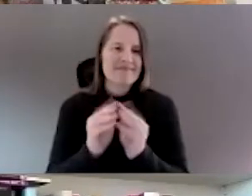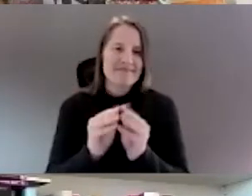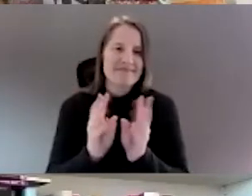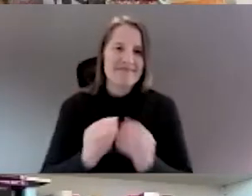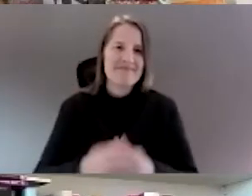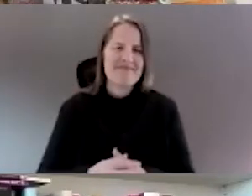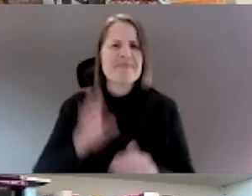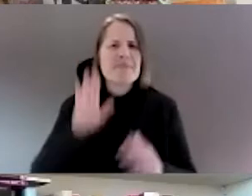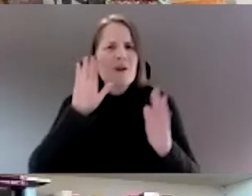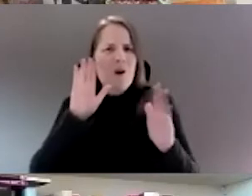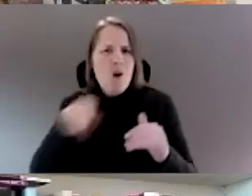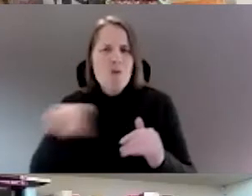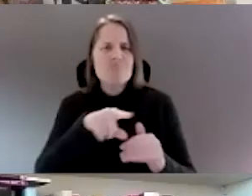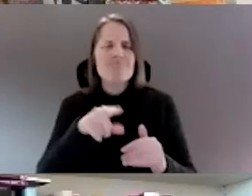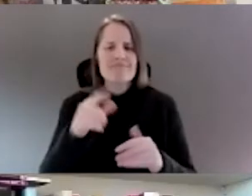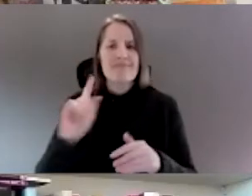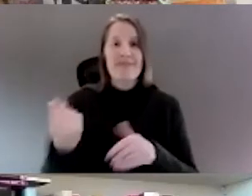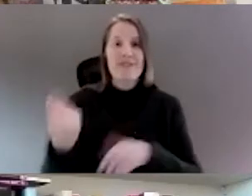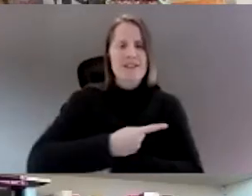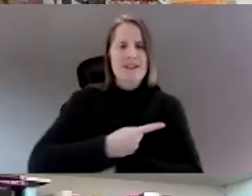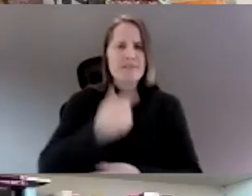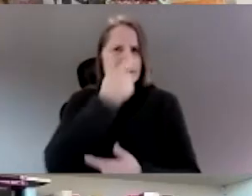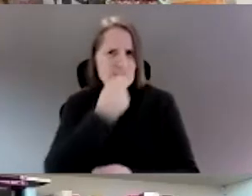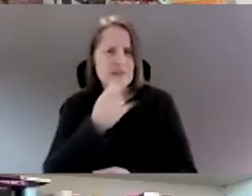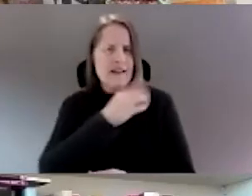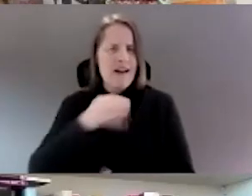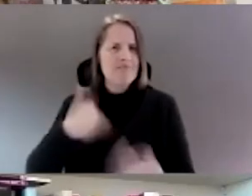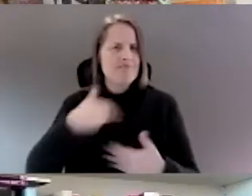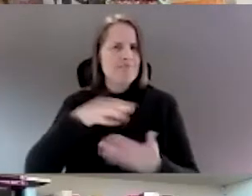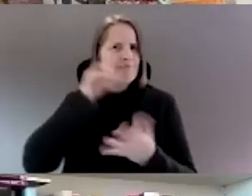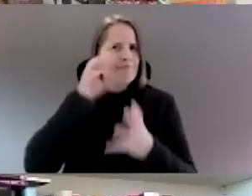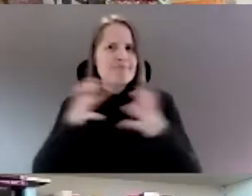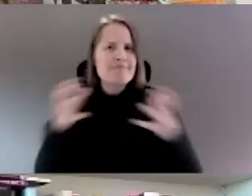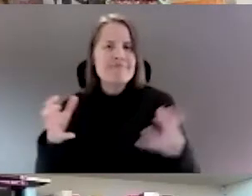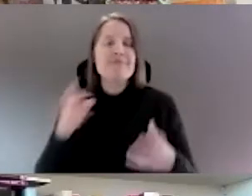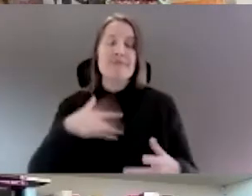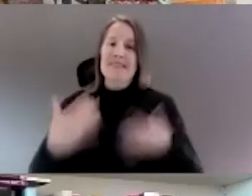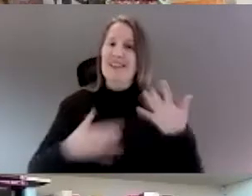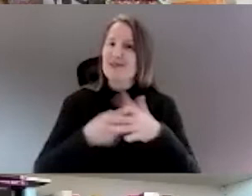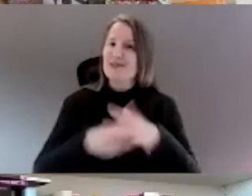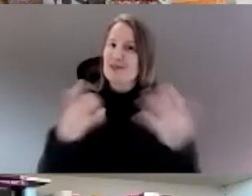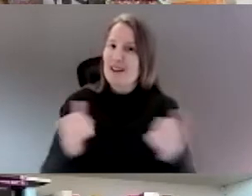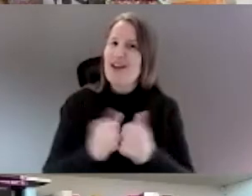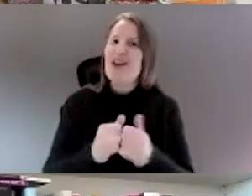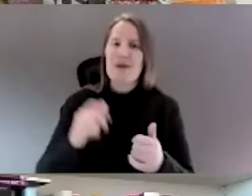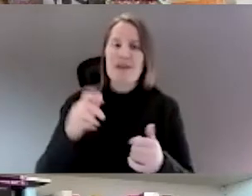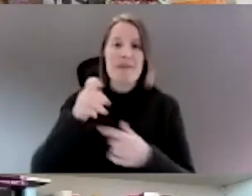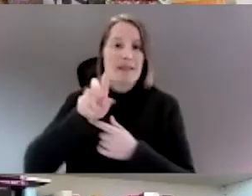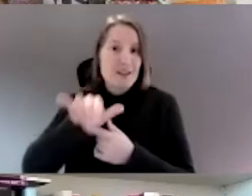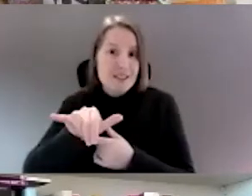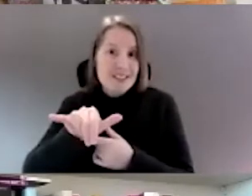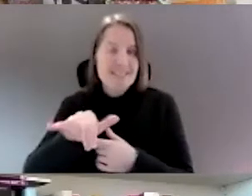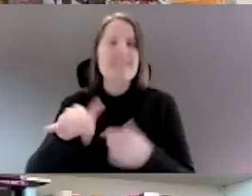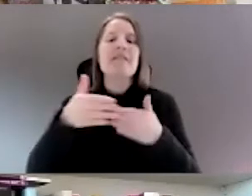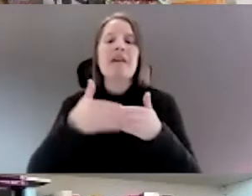be both interesting and enlightening, and we're excited to start today with a dynamic plenary, followed by concurrent sessions